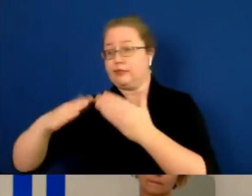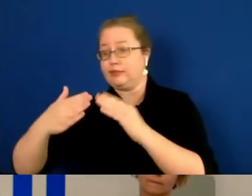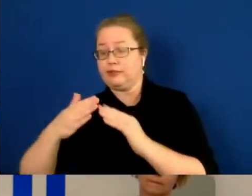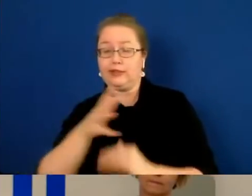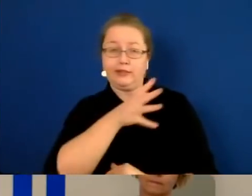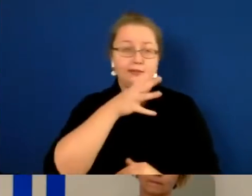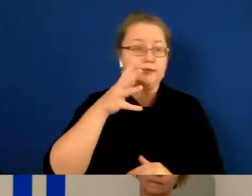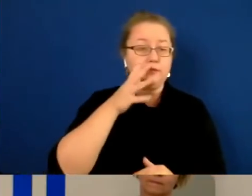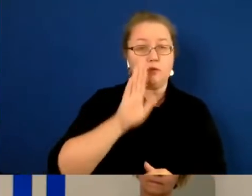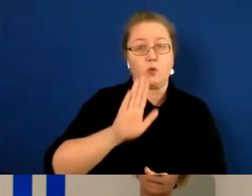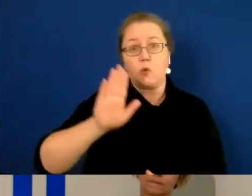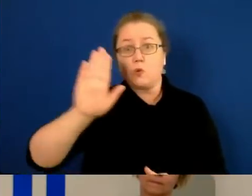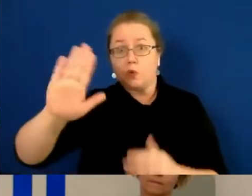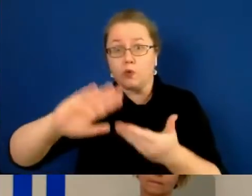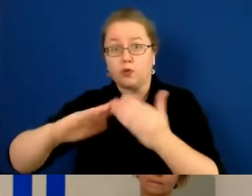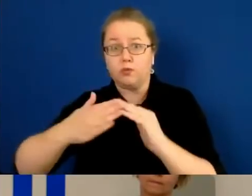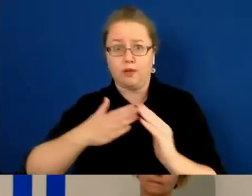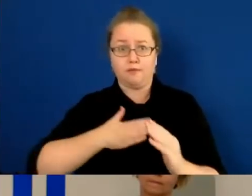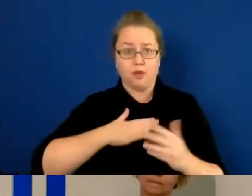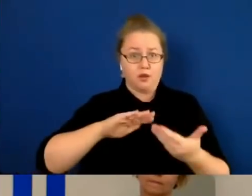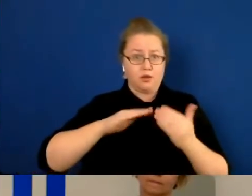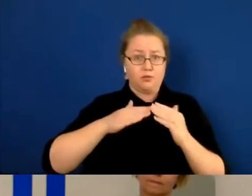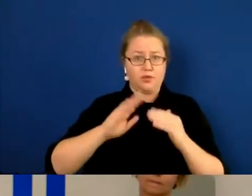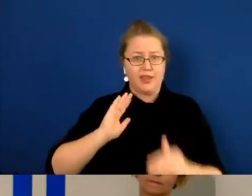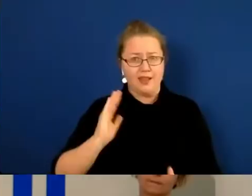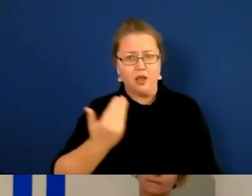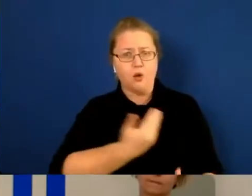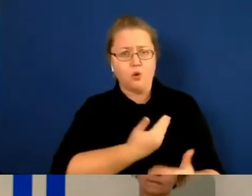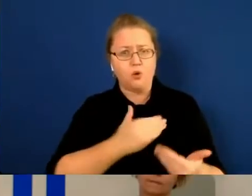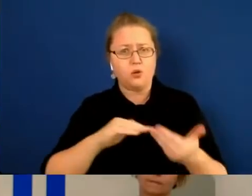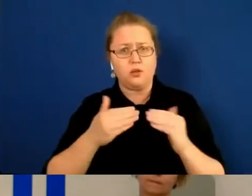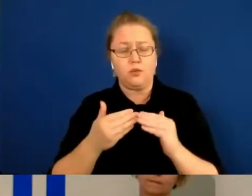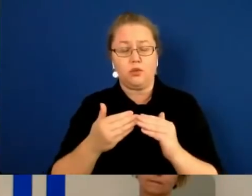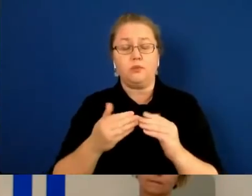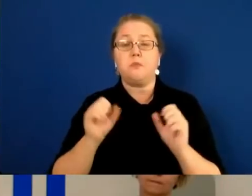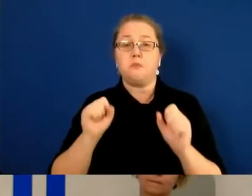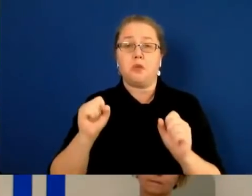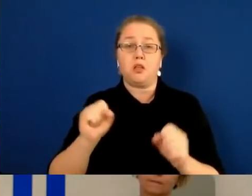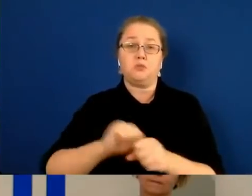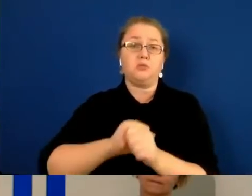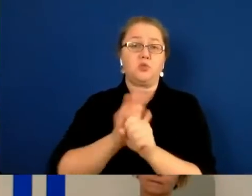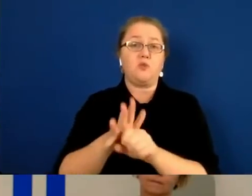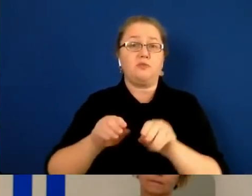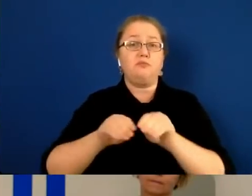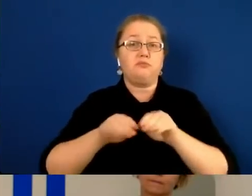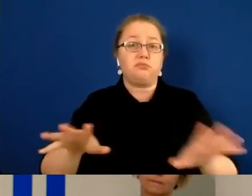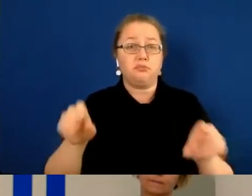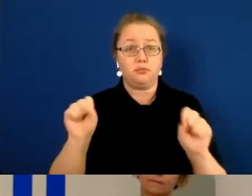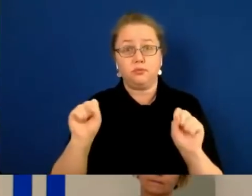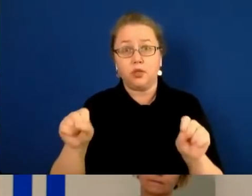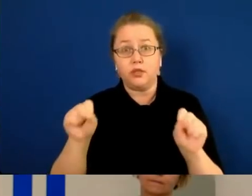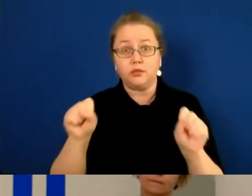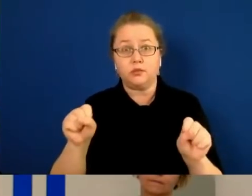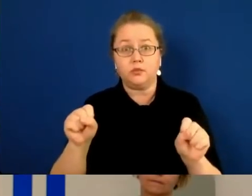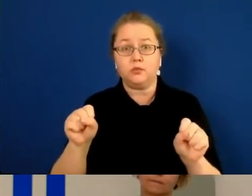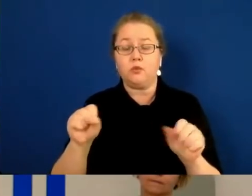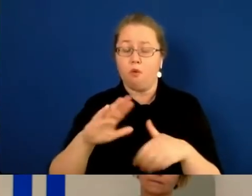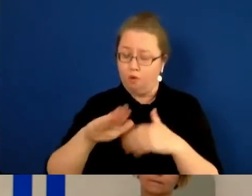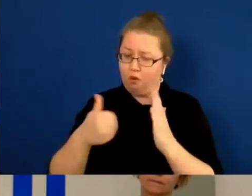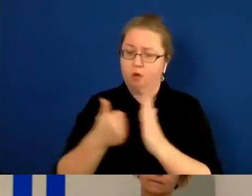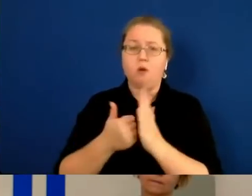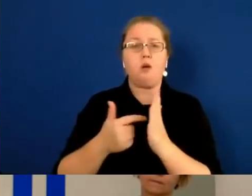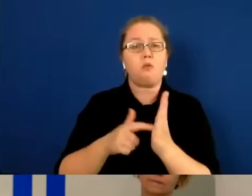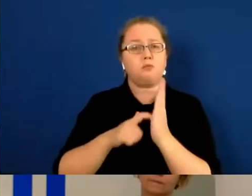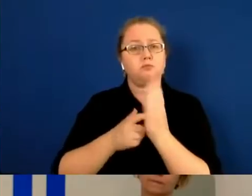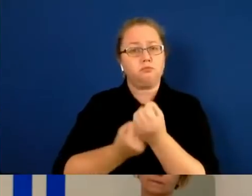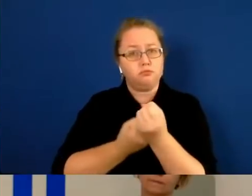our effective BC fight against COVID-19, every effort is made to stop the spread. Every support necessary to stop the spread is